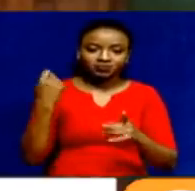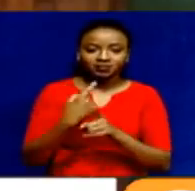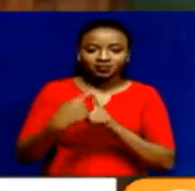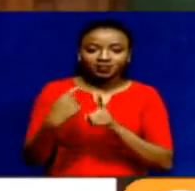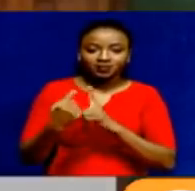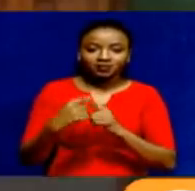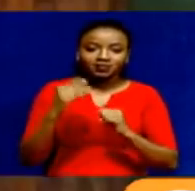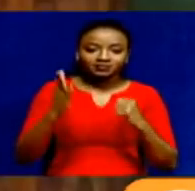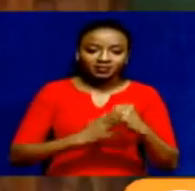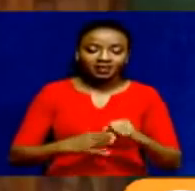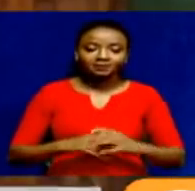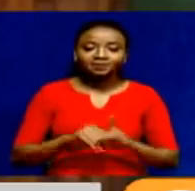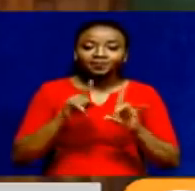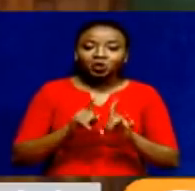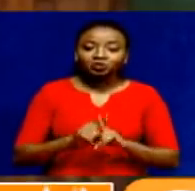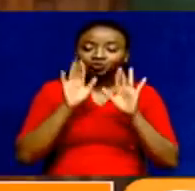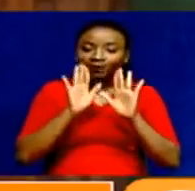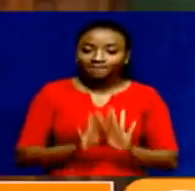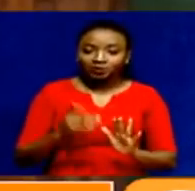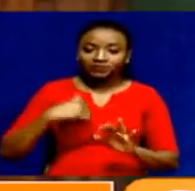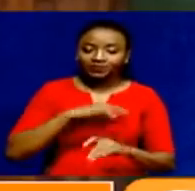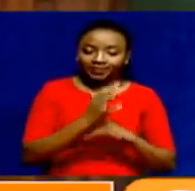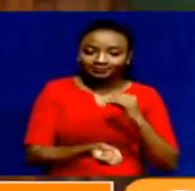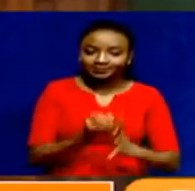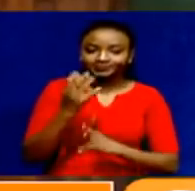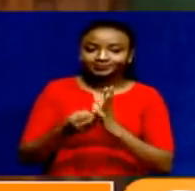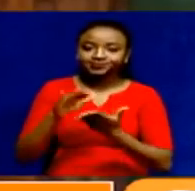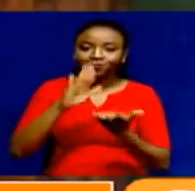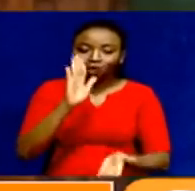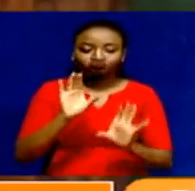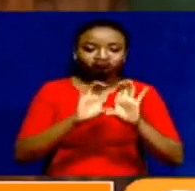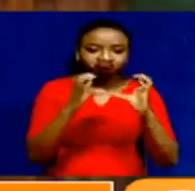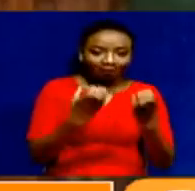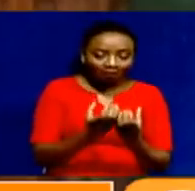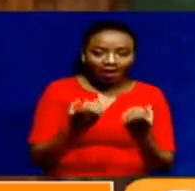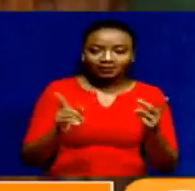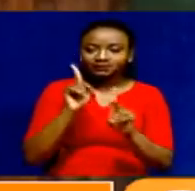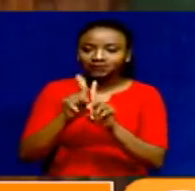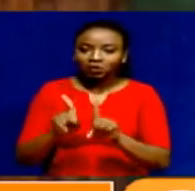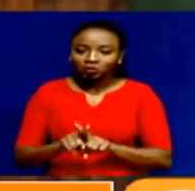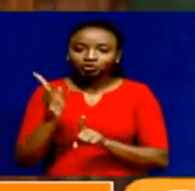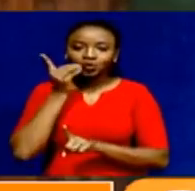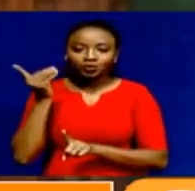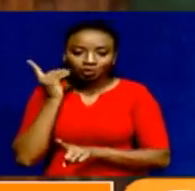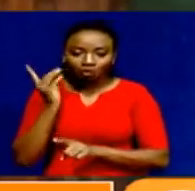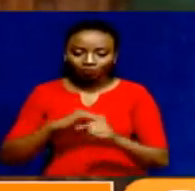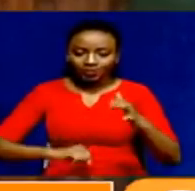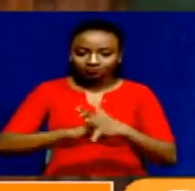construction and equipping of more dormitories, classes and other amenities